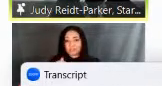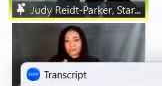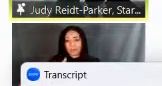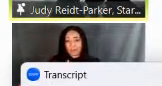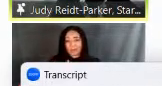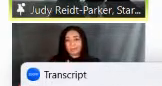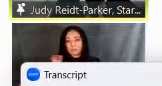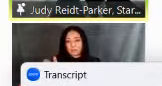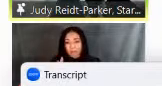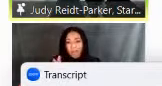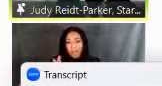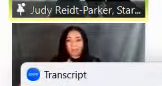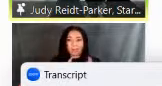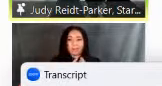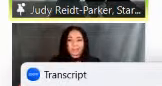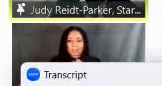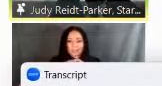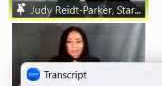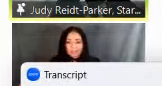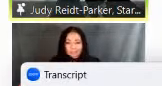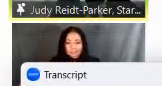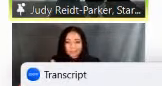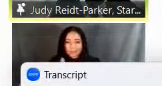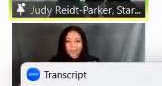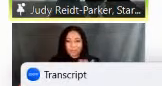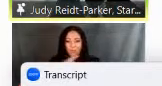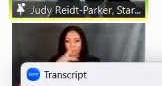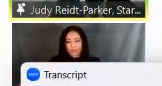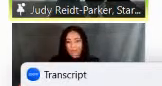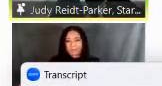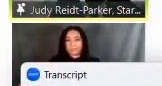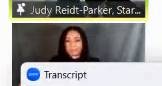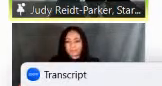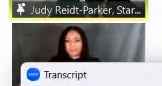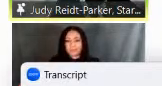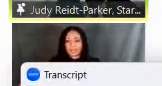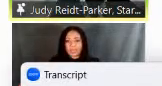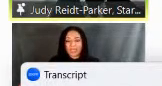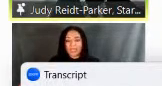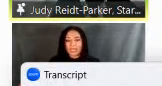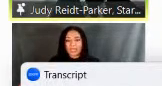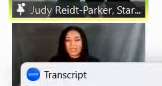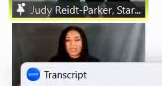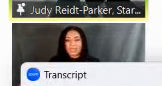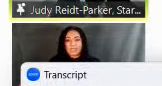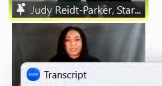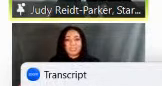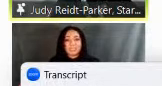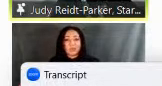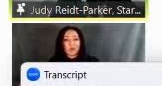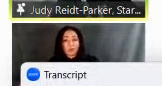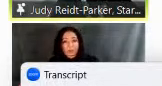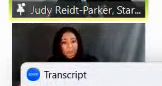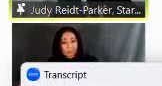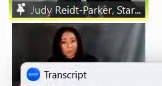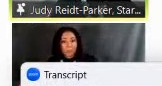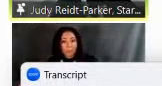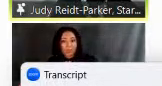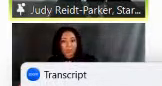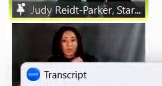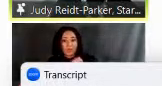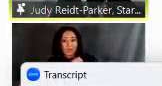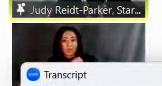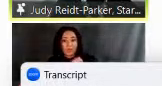that curriculum. And the Head Start framework is compatible with the Preschool Learning Foundations, and California